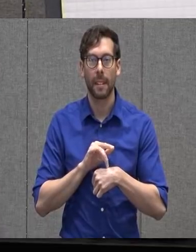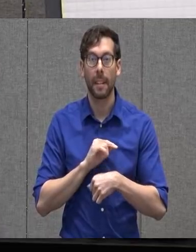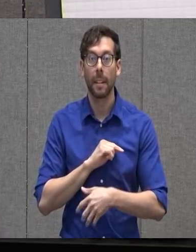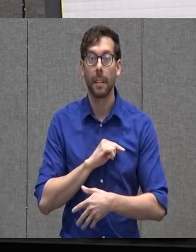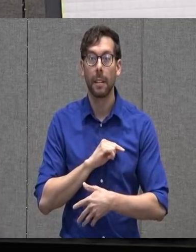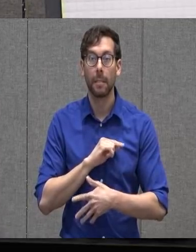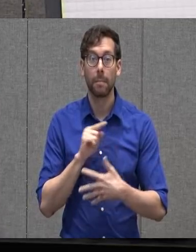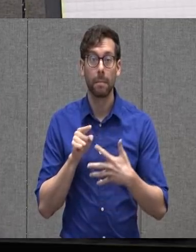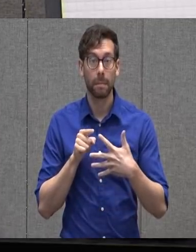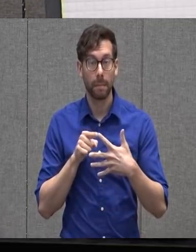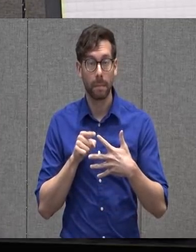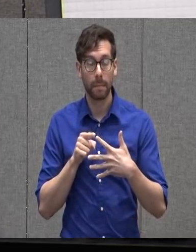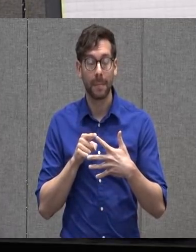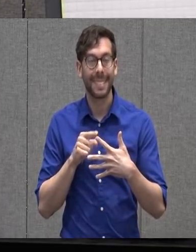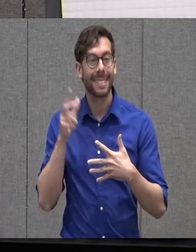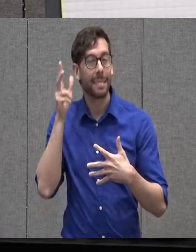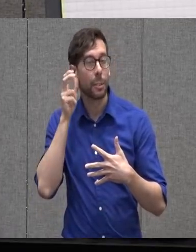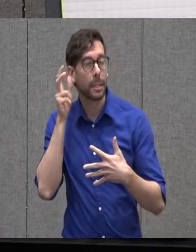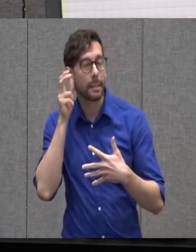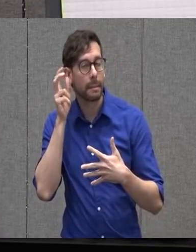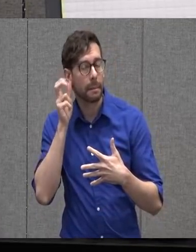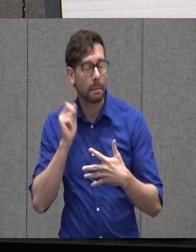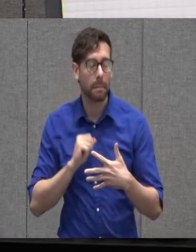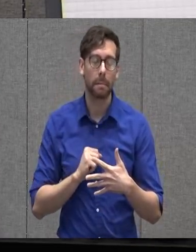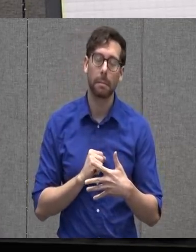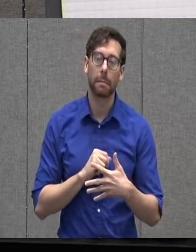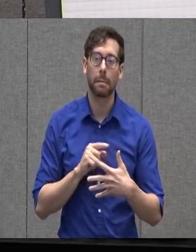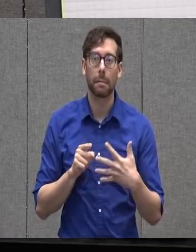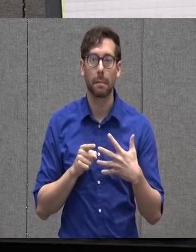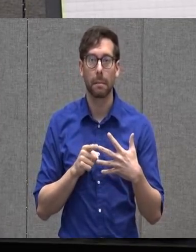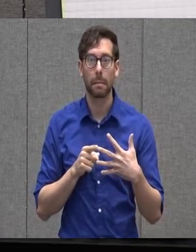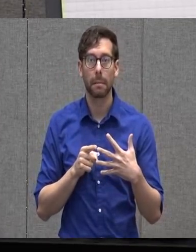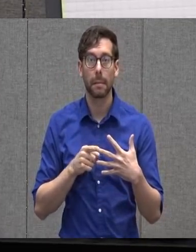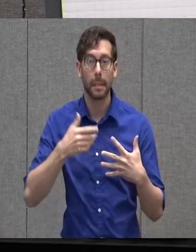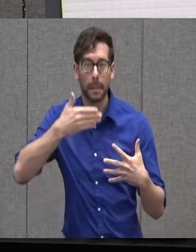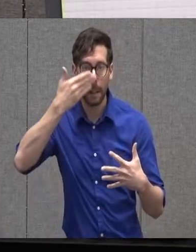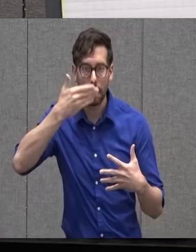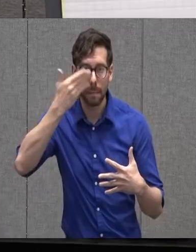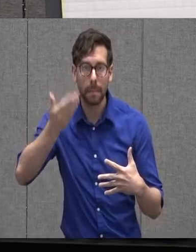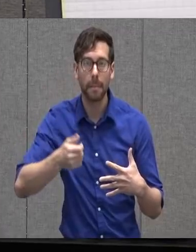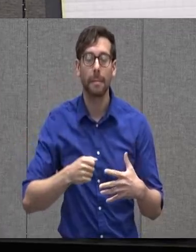our sense of hearing, our sense of smell,